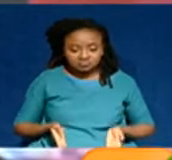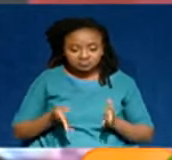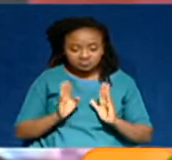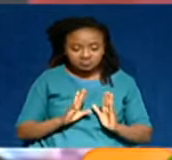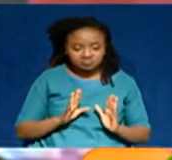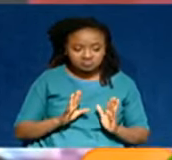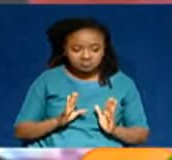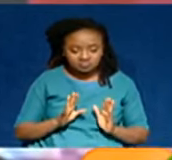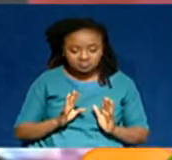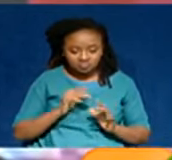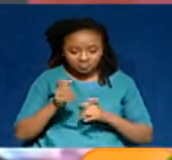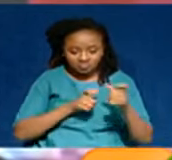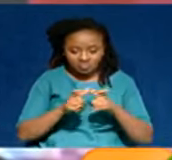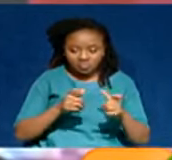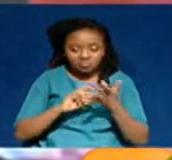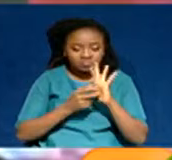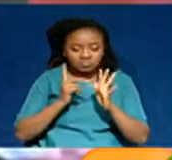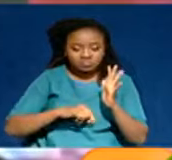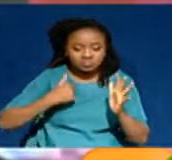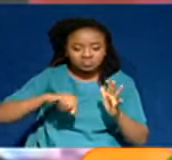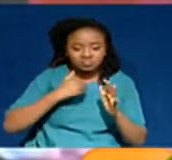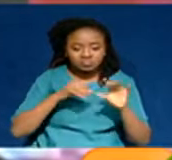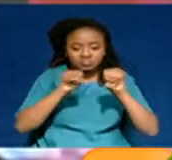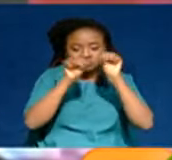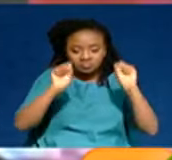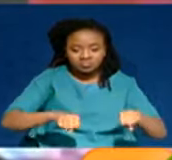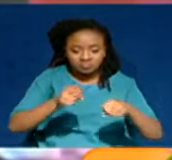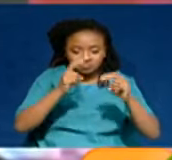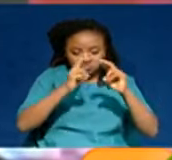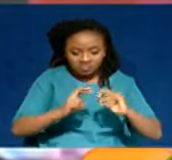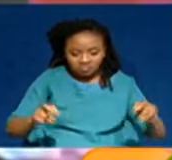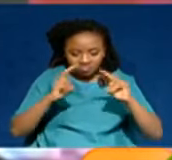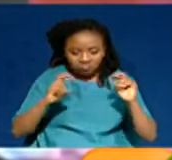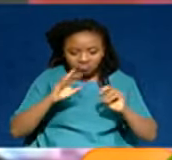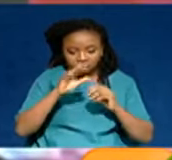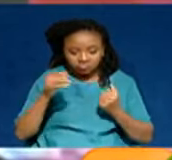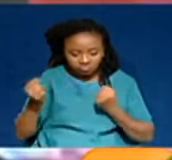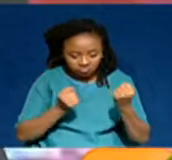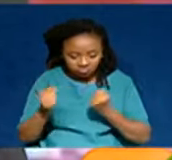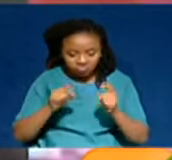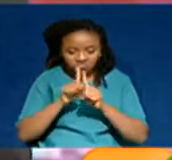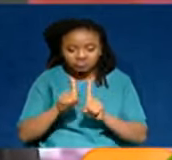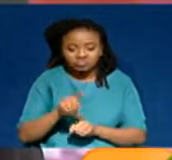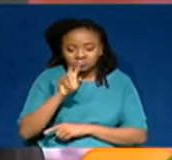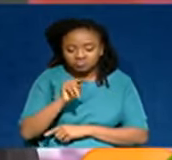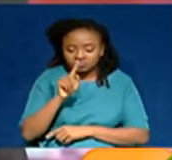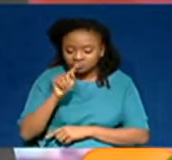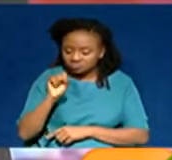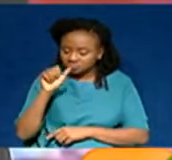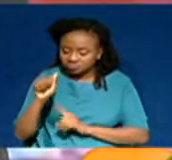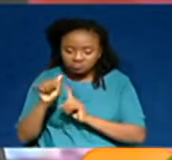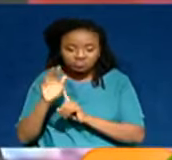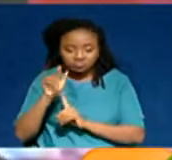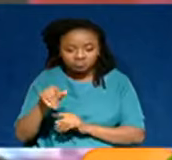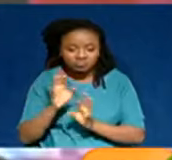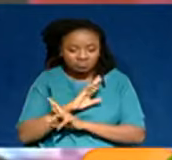that we have a system that monitors your vehicle, including your speed, and NTSA will have